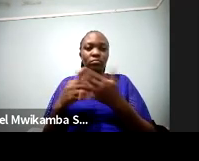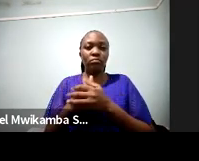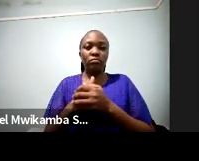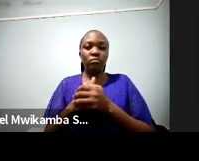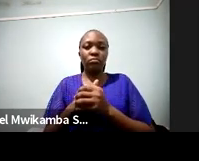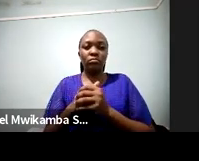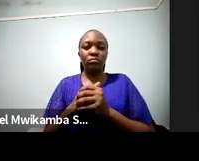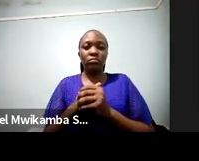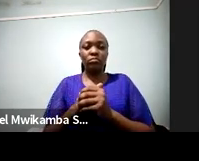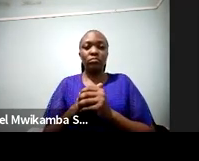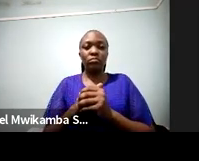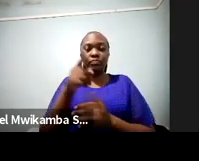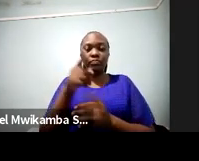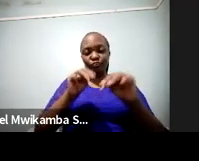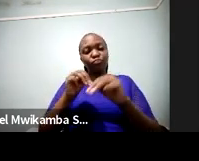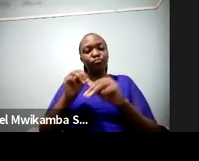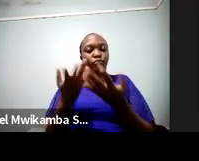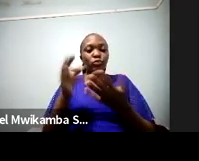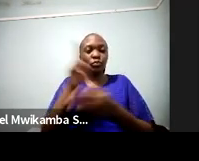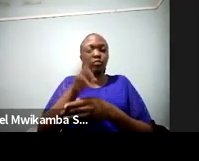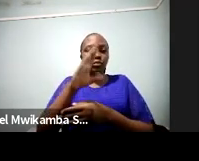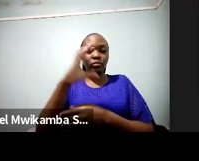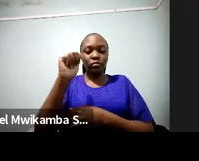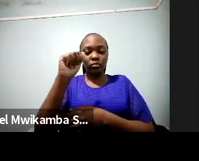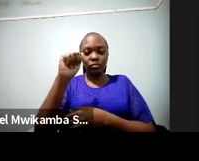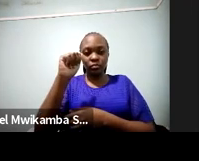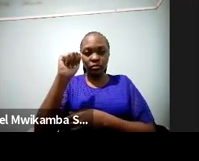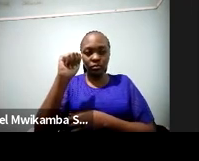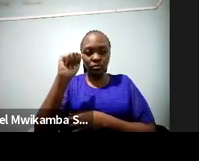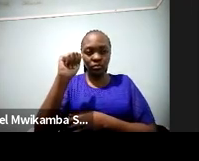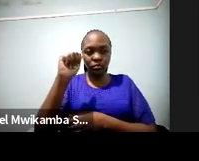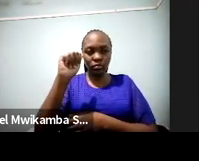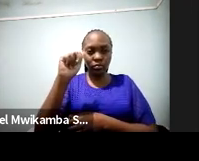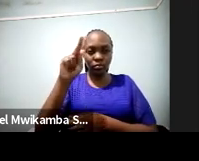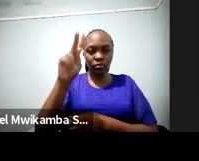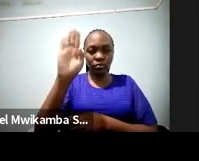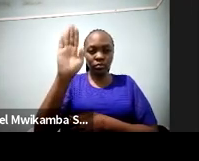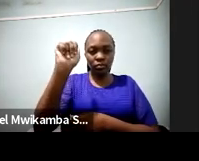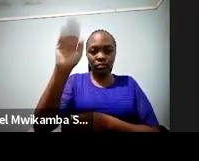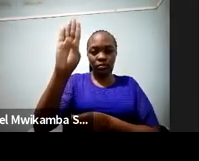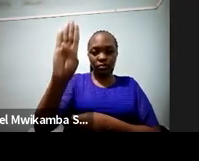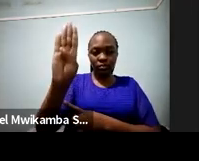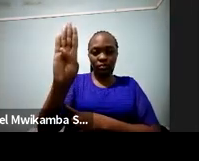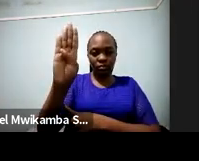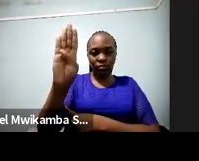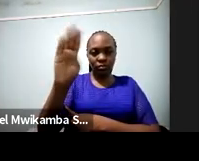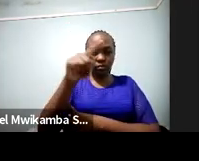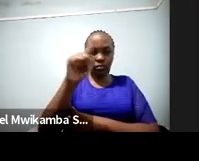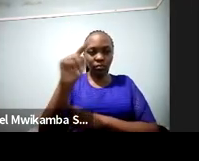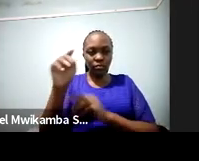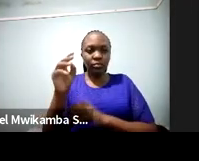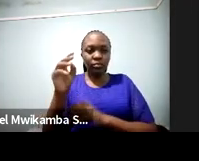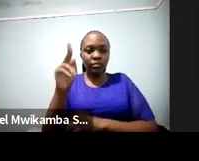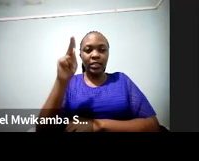where K stands for knowledge or a theory, and then the R stands for action, and of course the B is the behavior